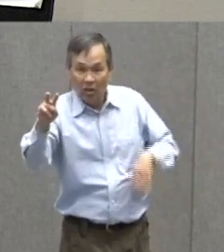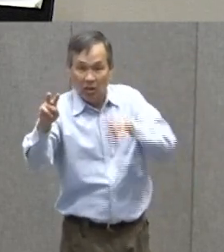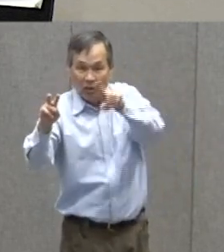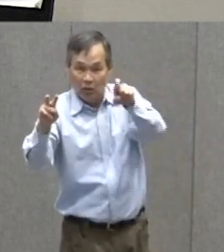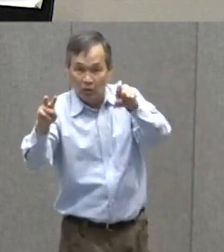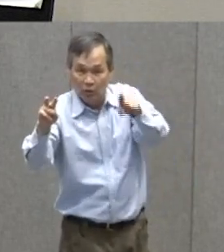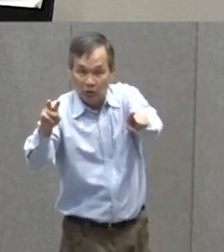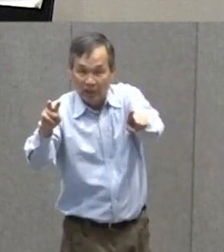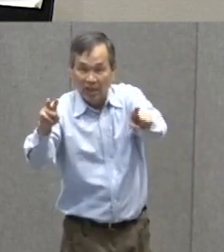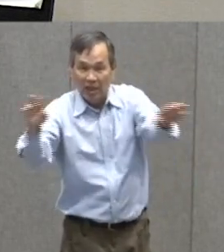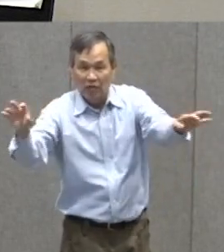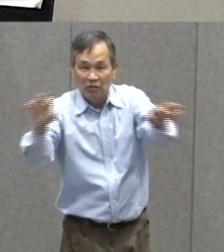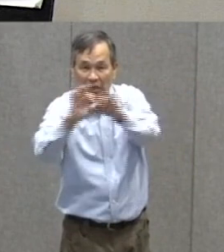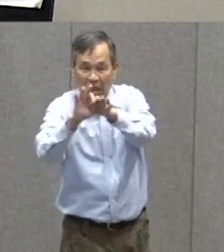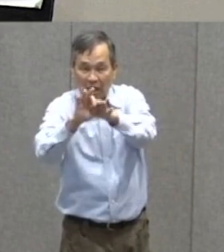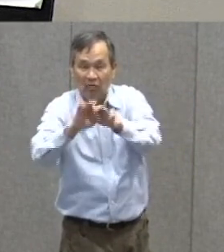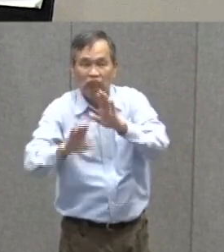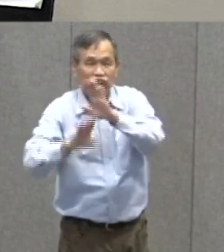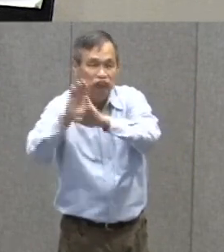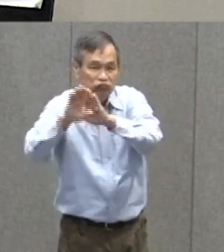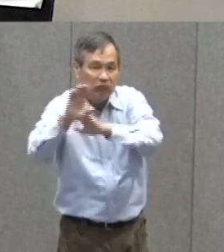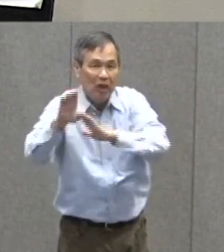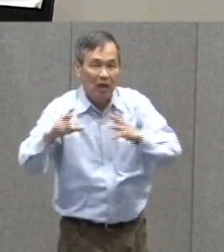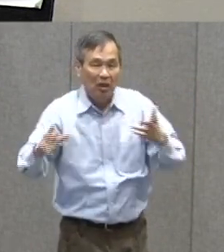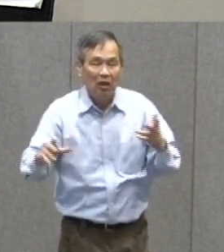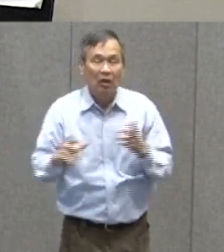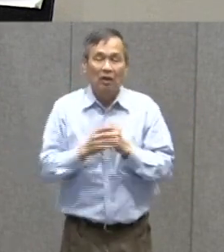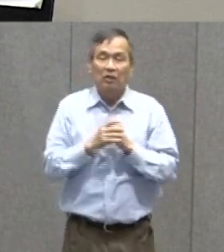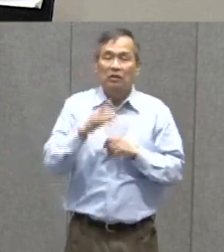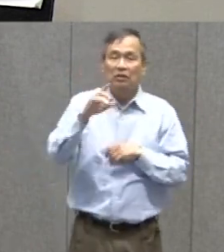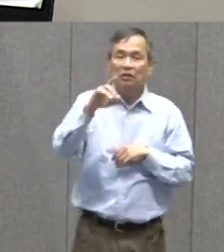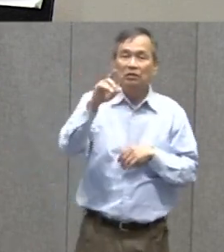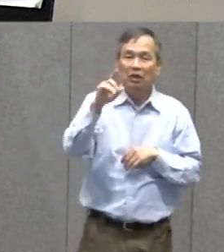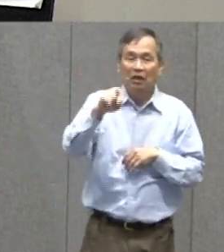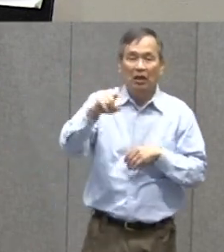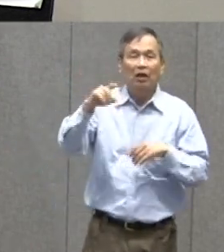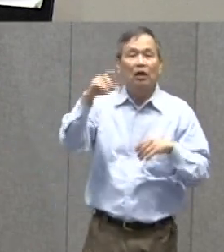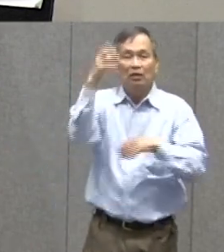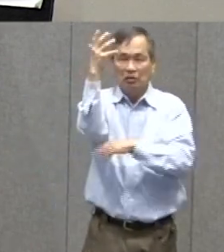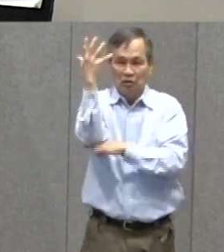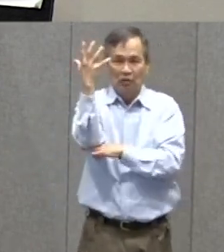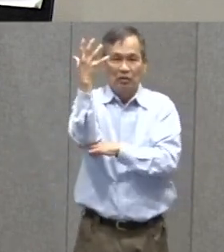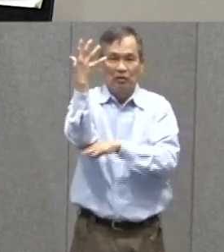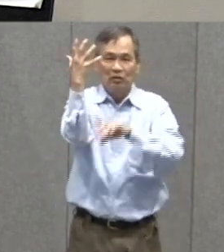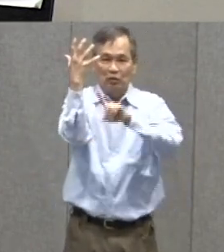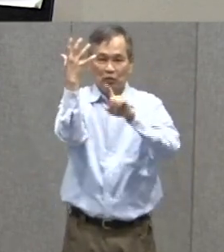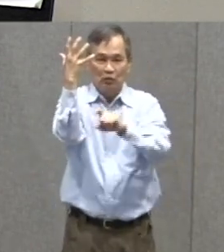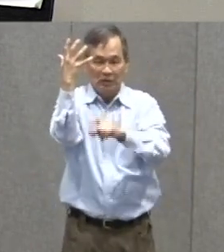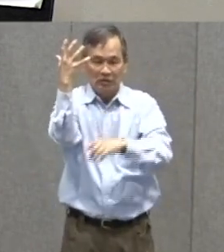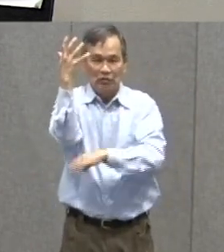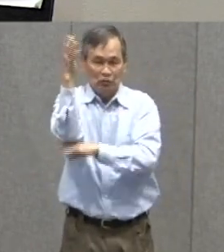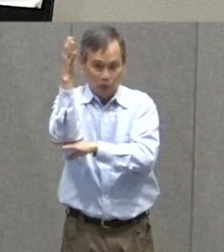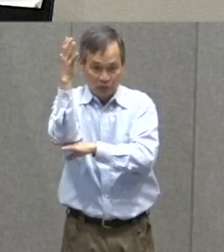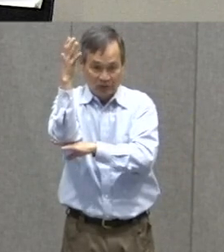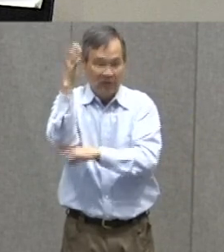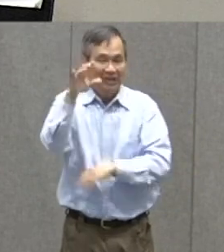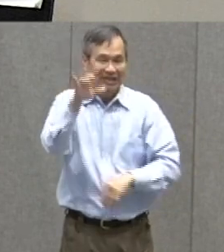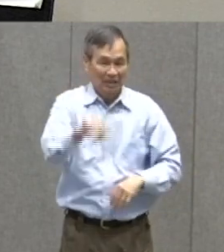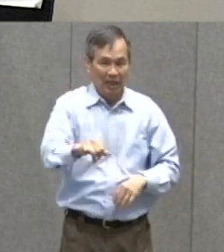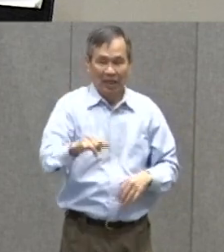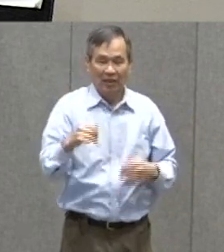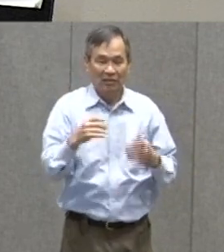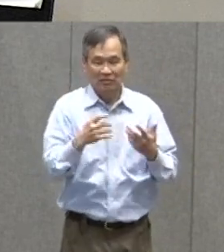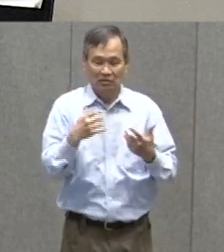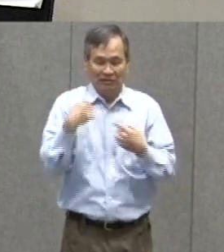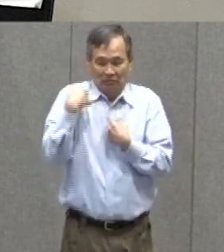we develop those, the question tree, and all that we've been doing this time